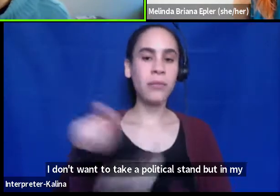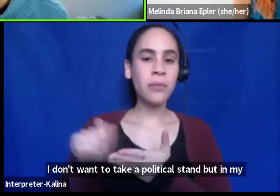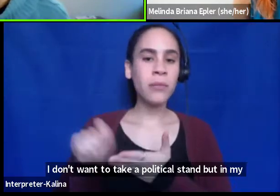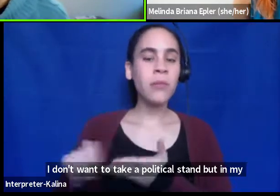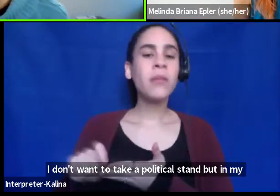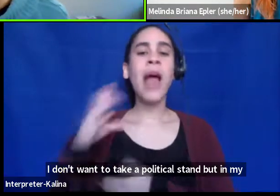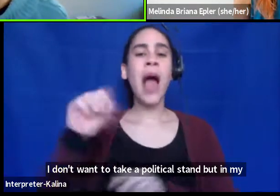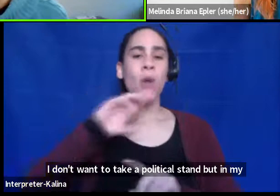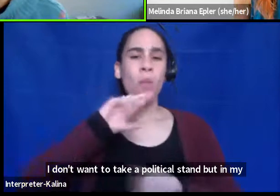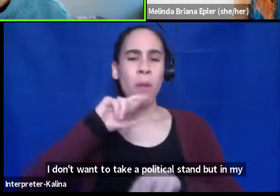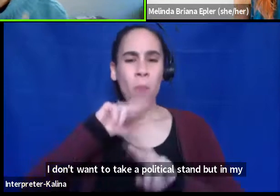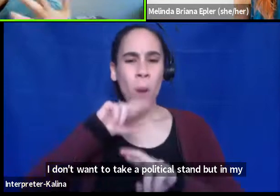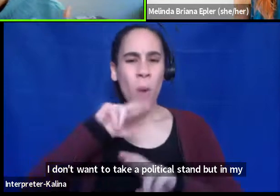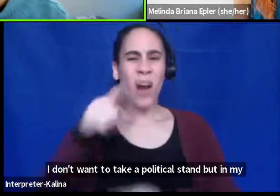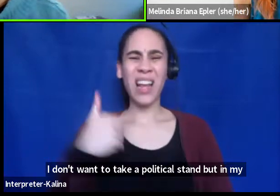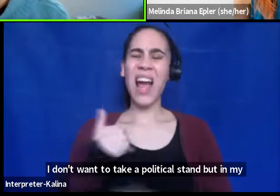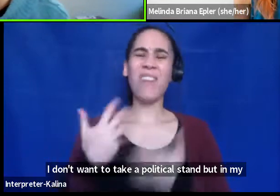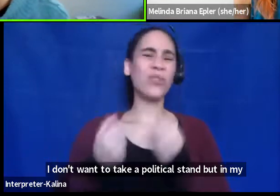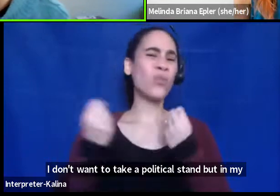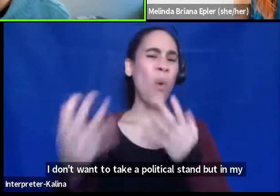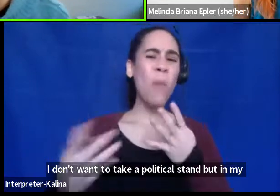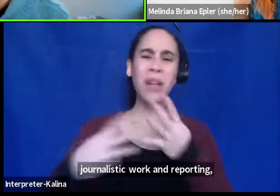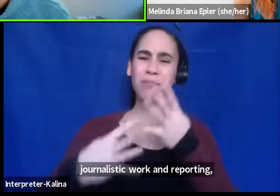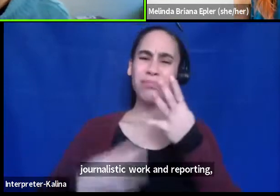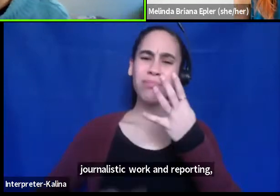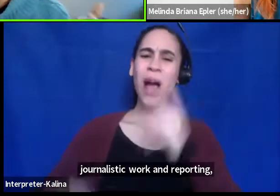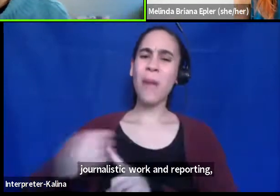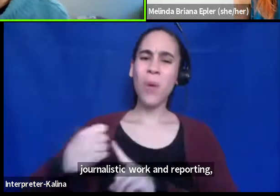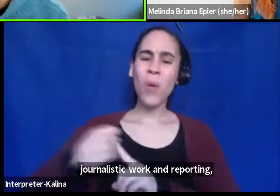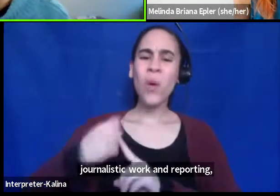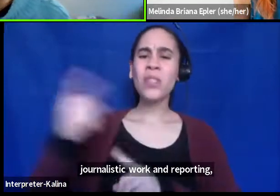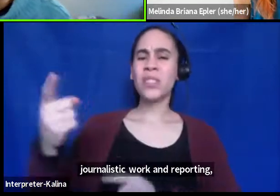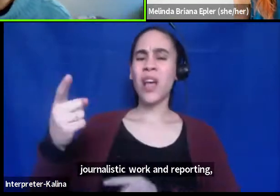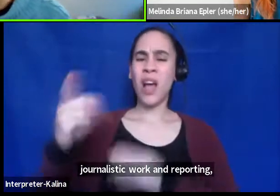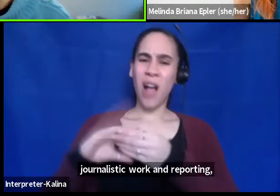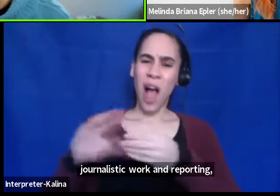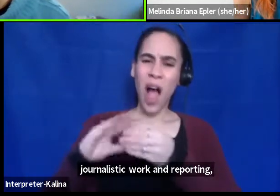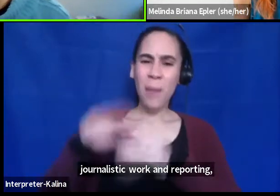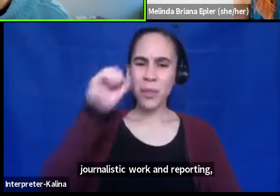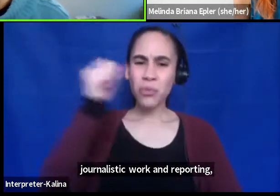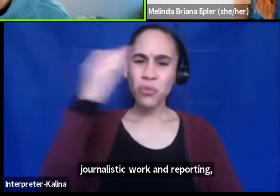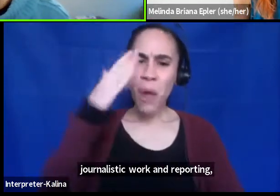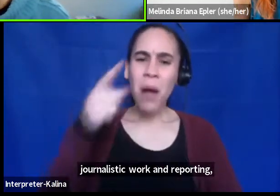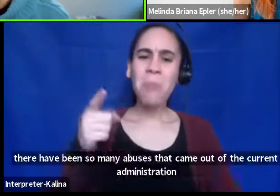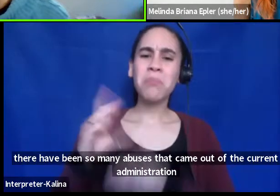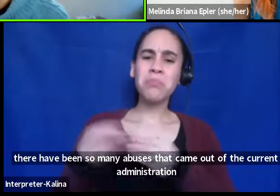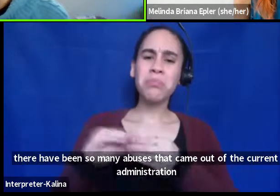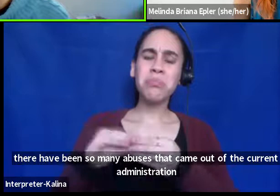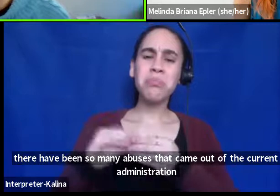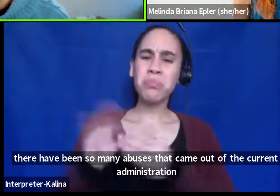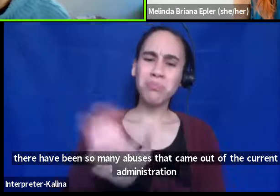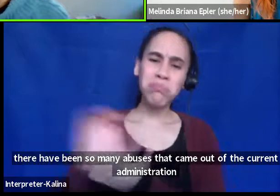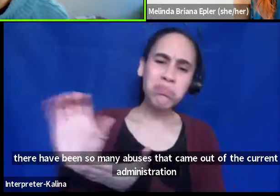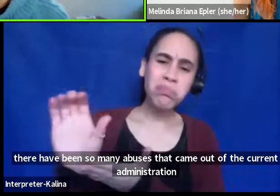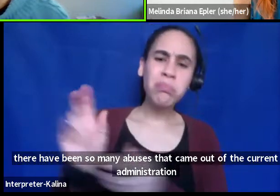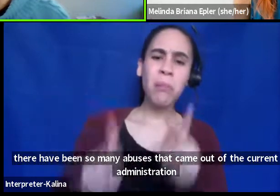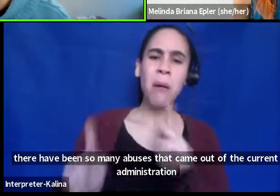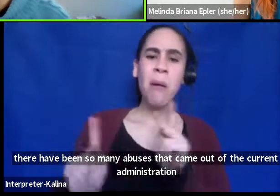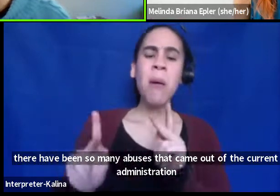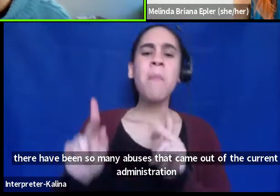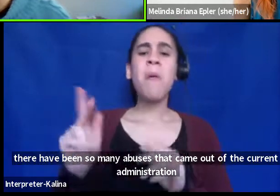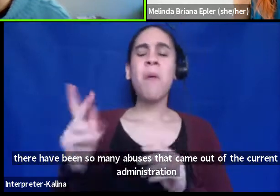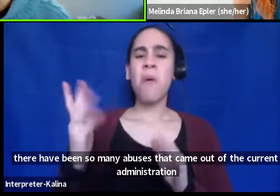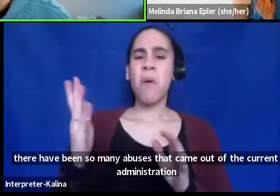current administration, and that, so many comments that Trump specifically made that marginalized people and that led to a lot of